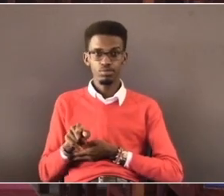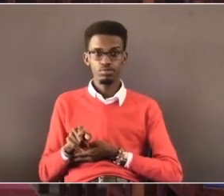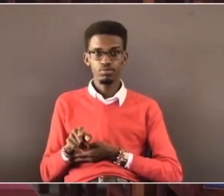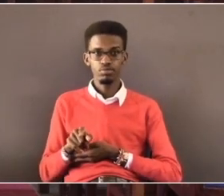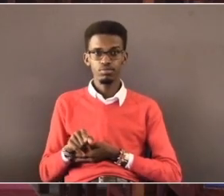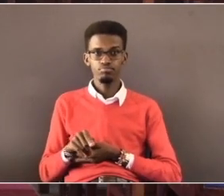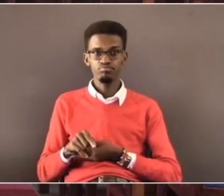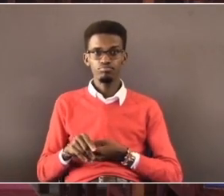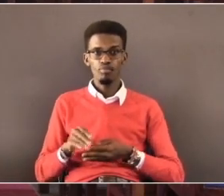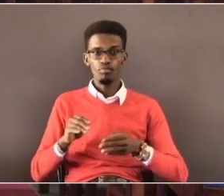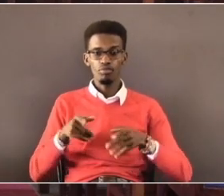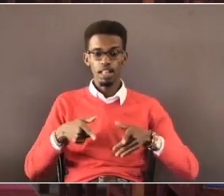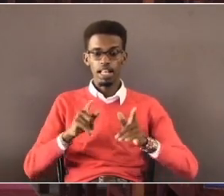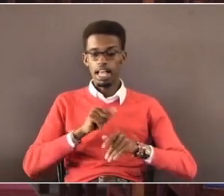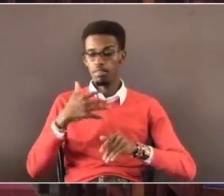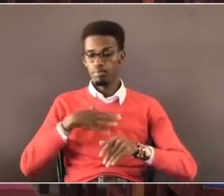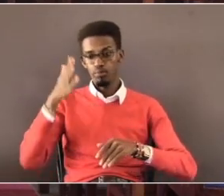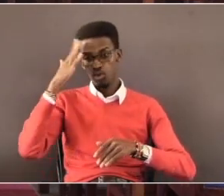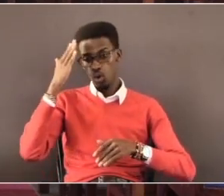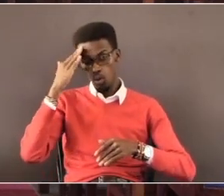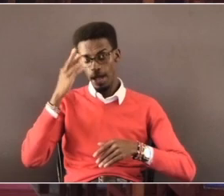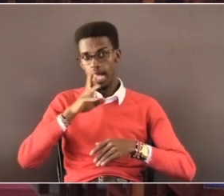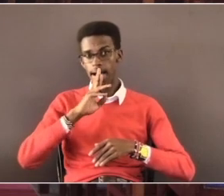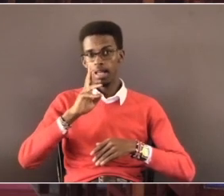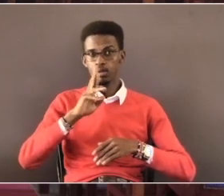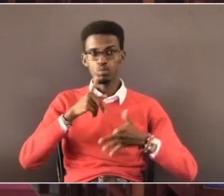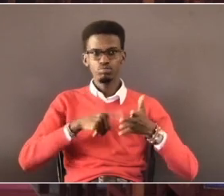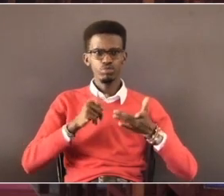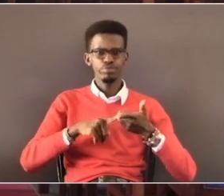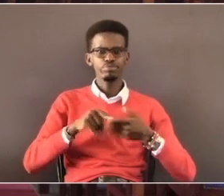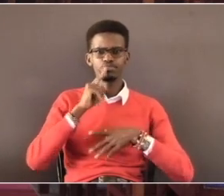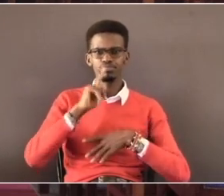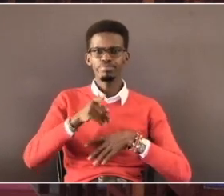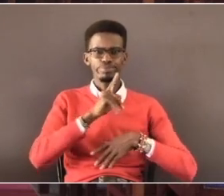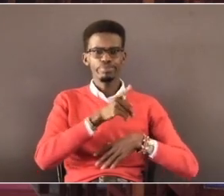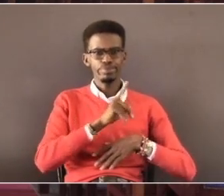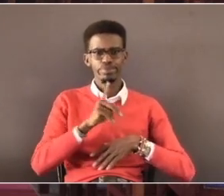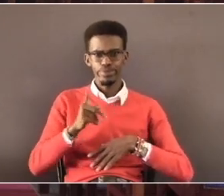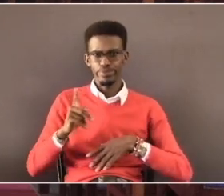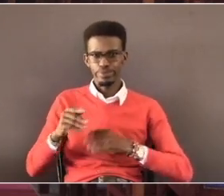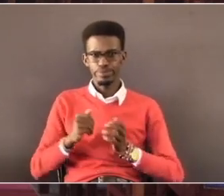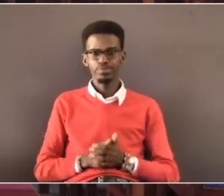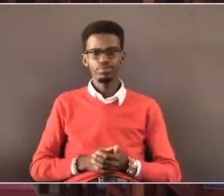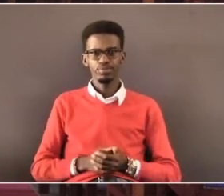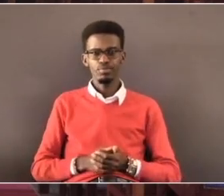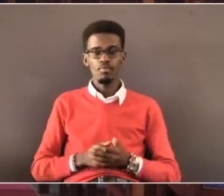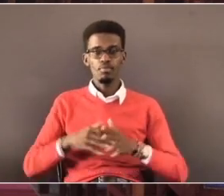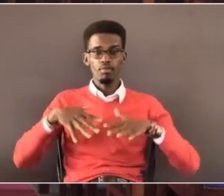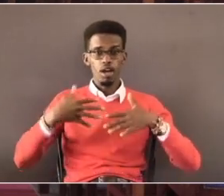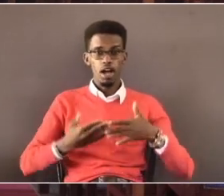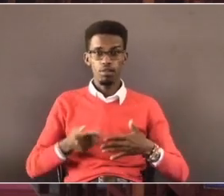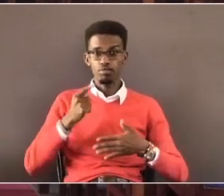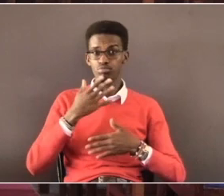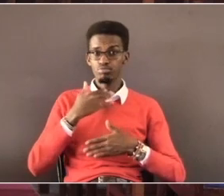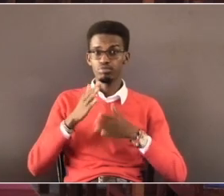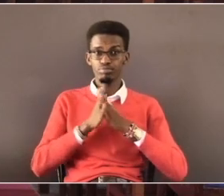you line up, or you let other people know. It's like terms and conditions. Let's work with terms and conditions. It is how you want